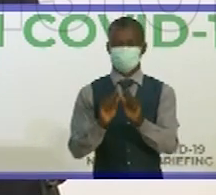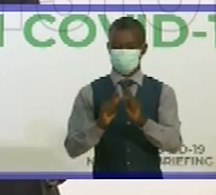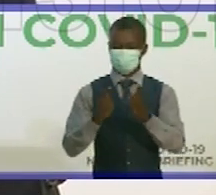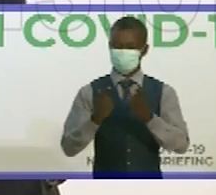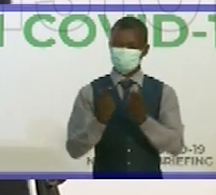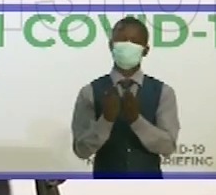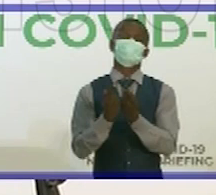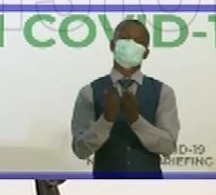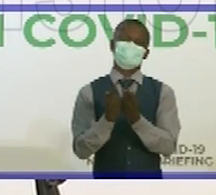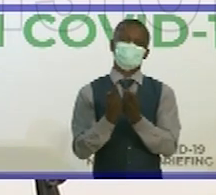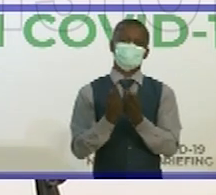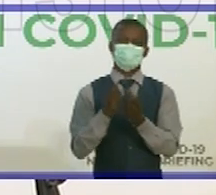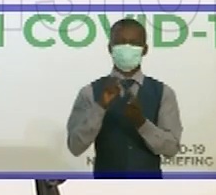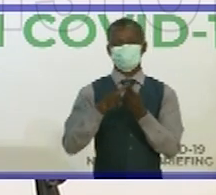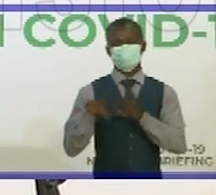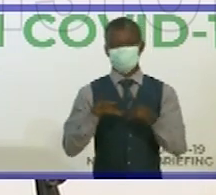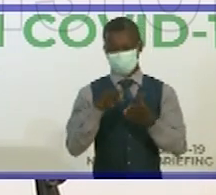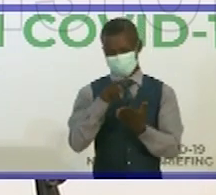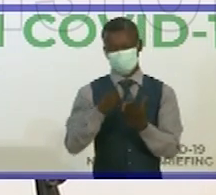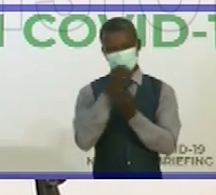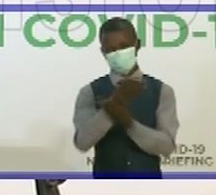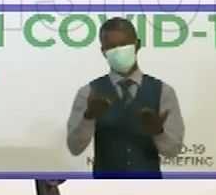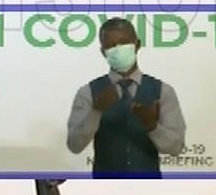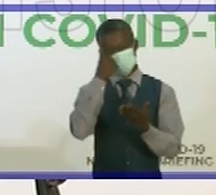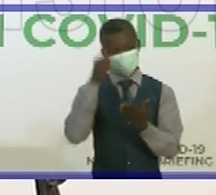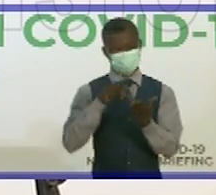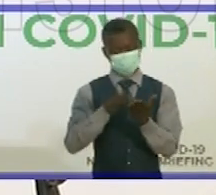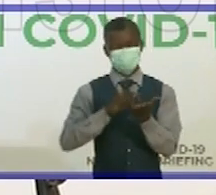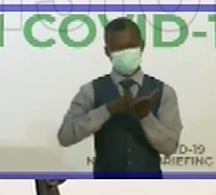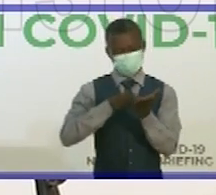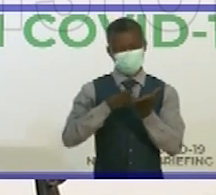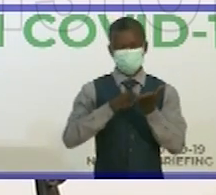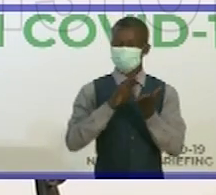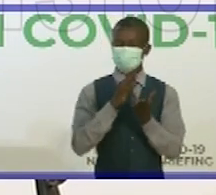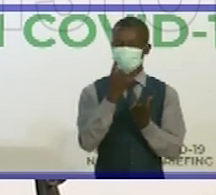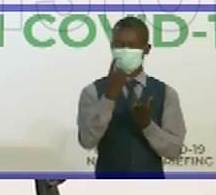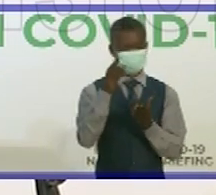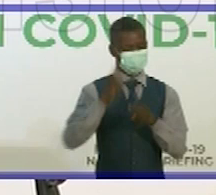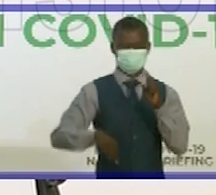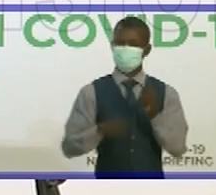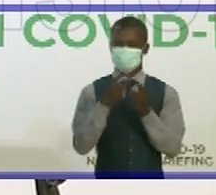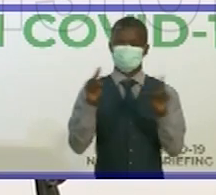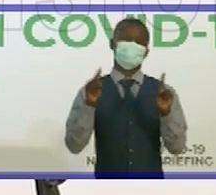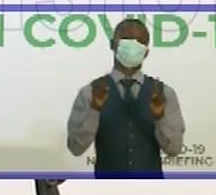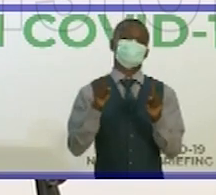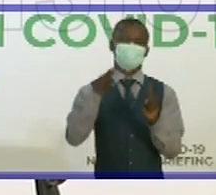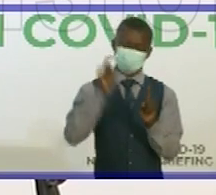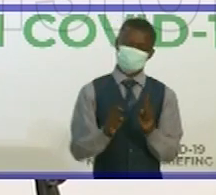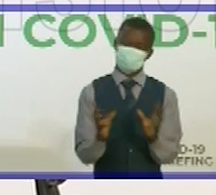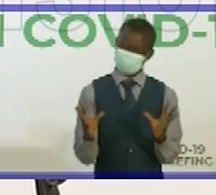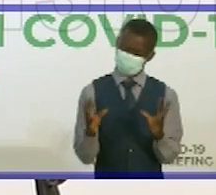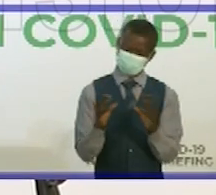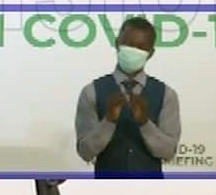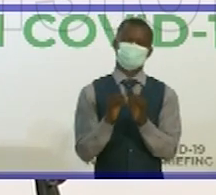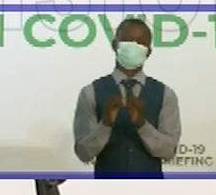consortium to do this type of research, because this is not the type of research that one person can do in his small office. You really have to pull